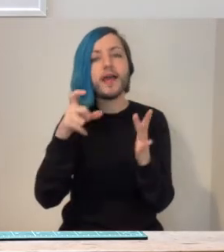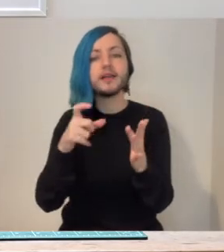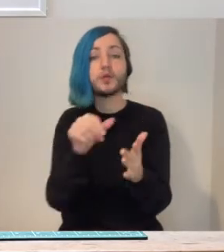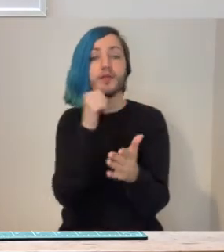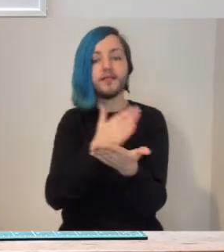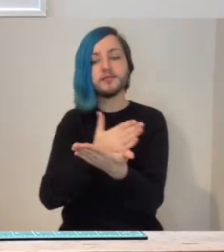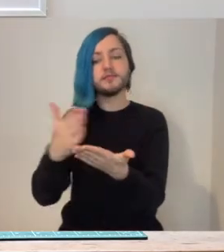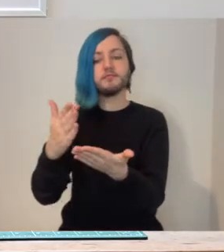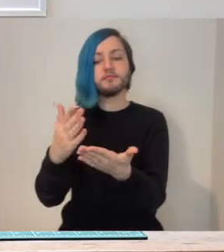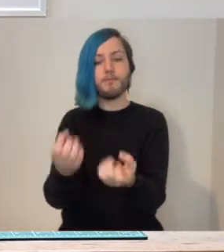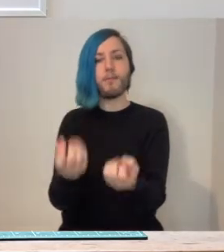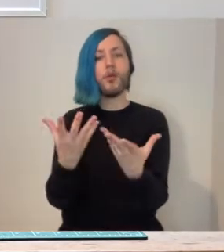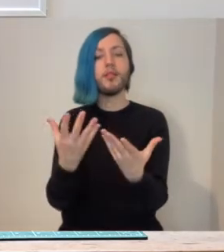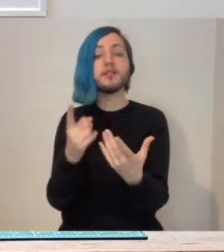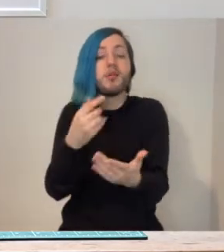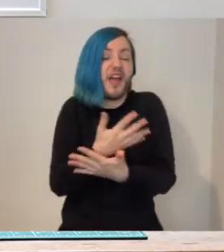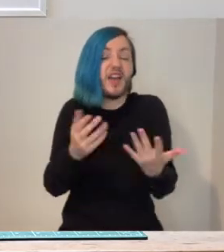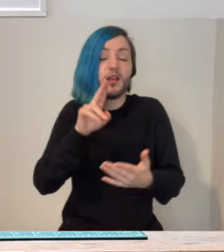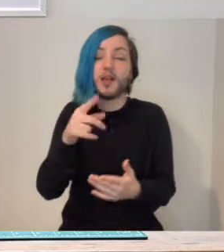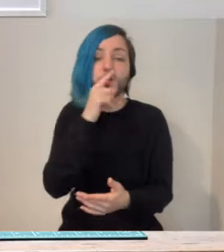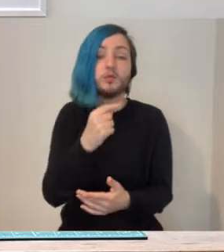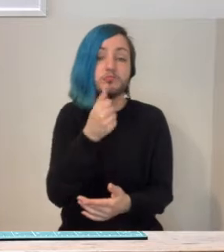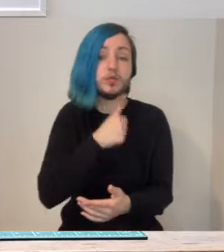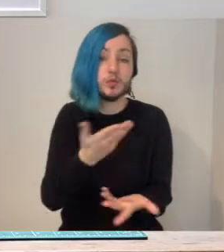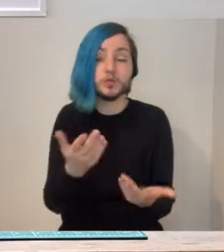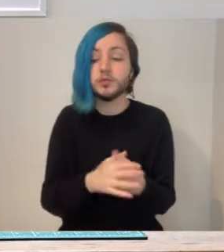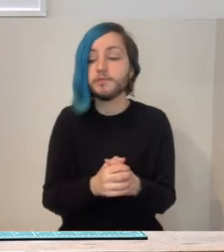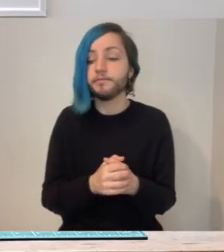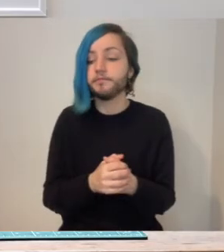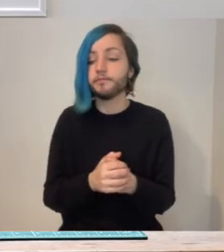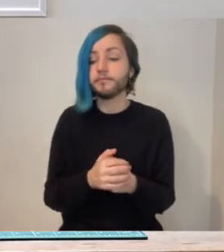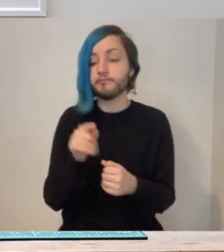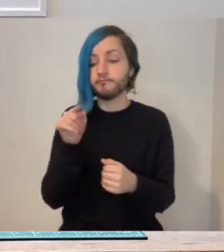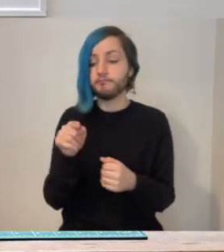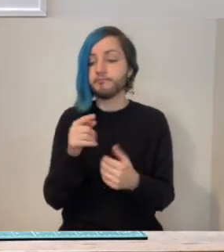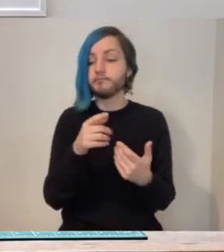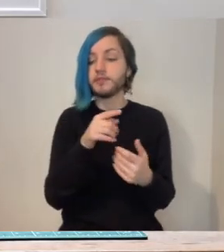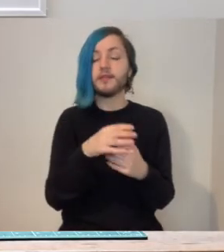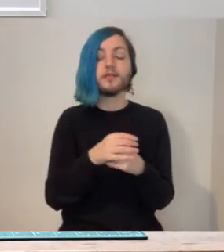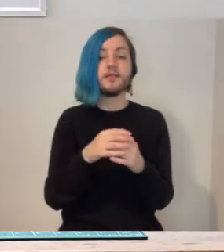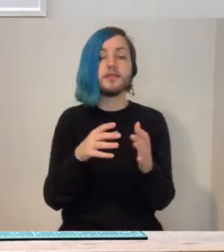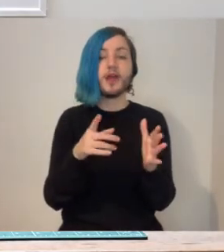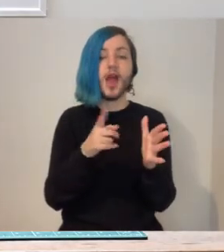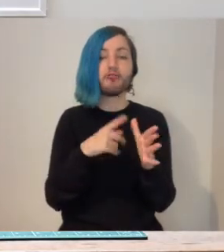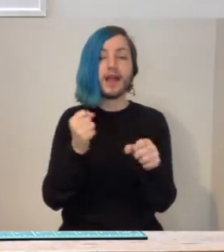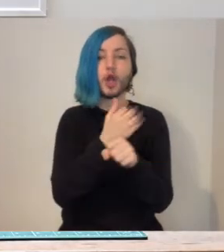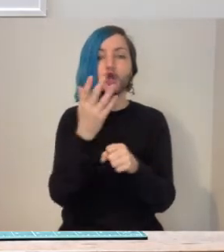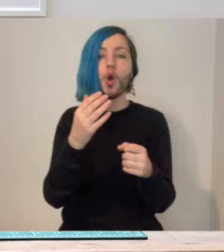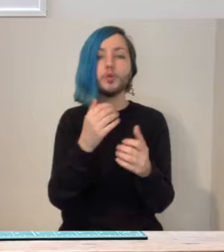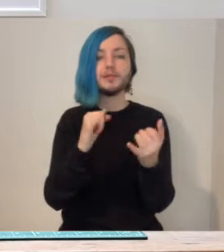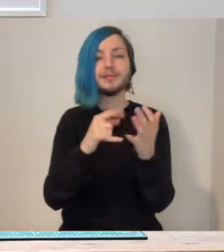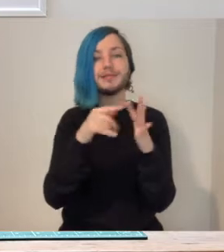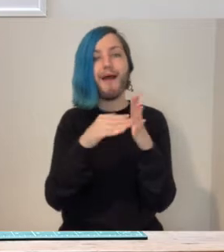covering, but you can use anything you like. This is the Acrylic Gold Size,